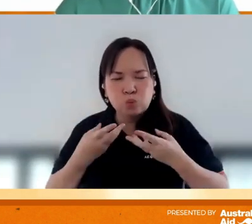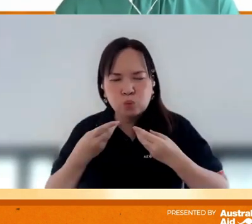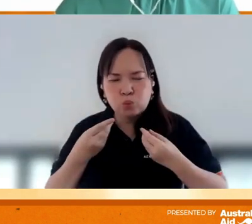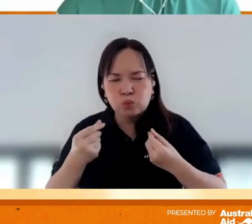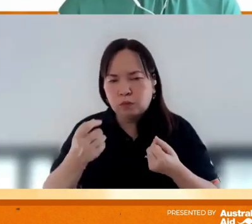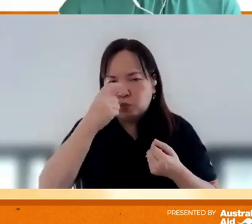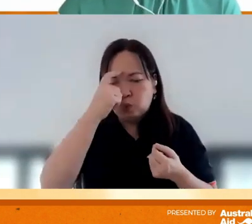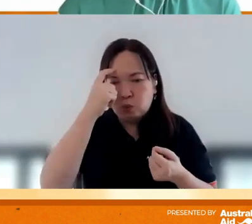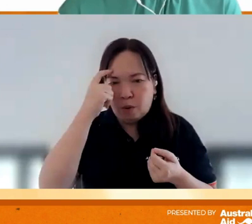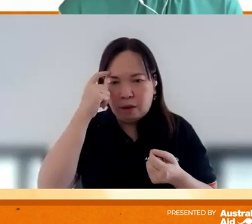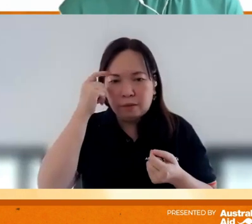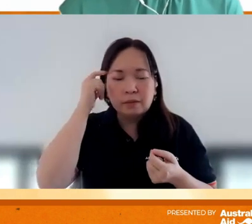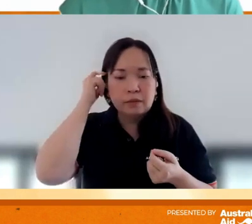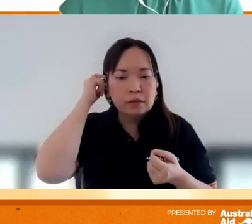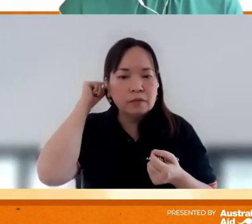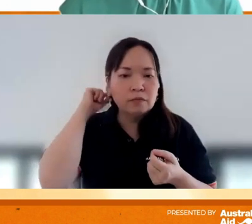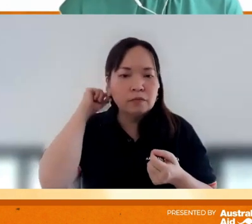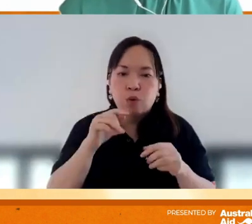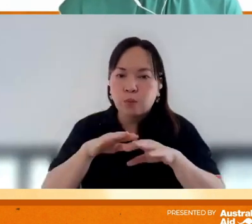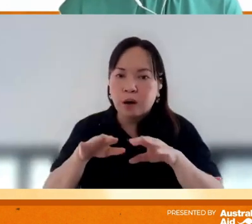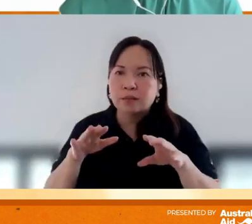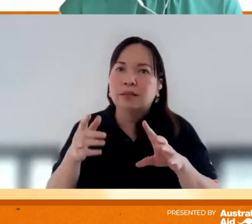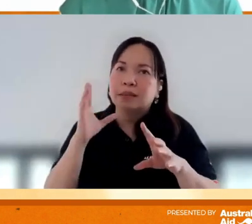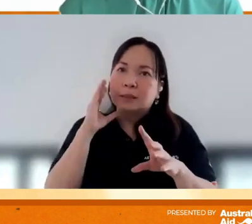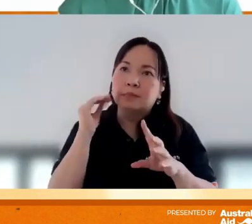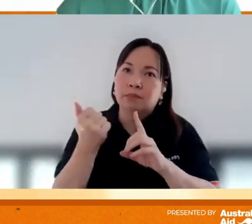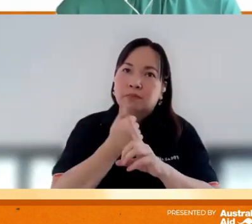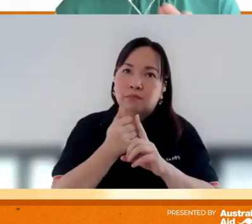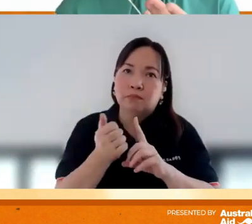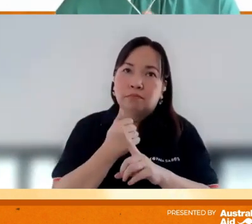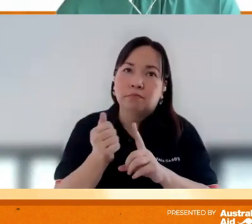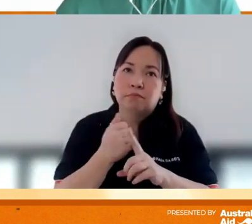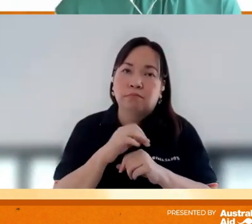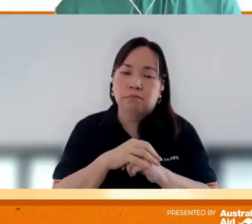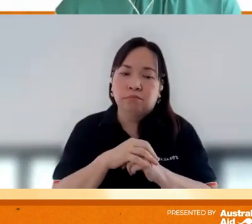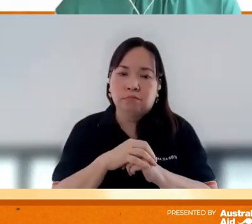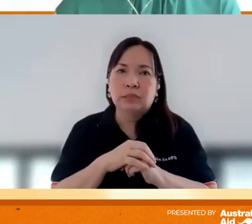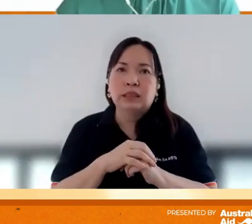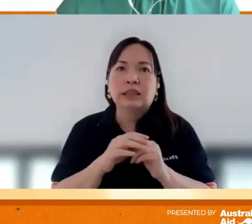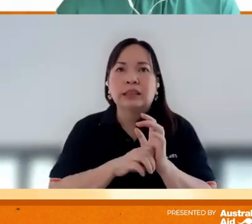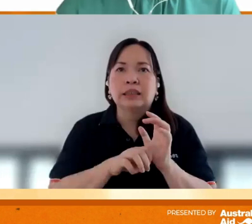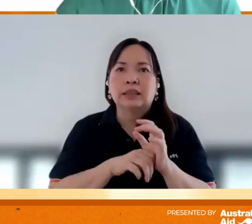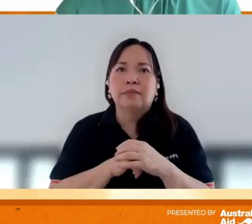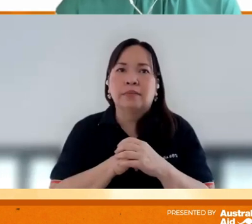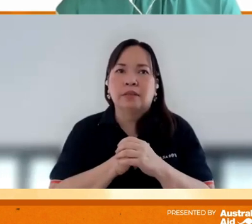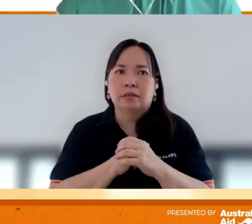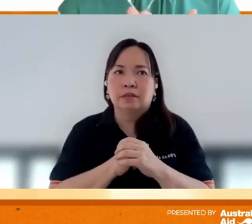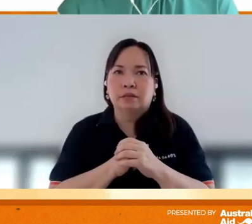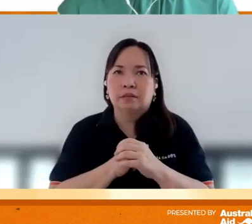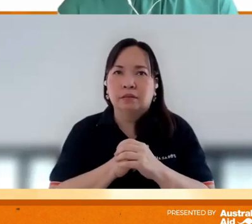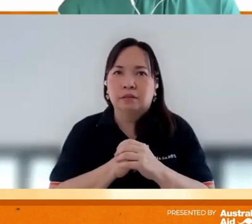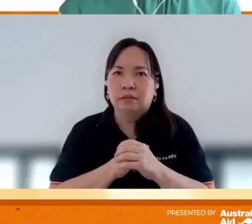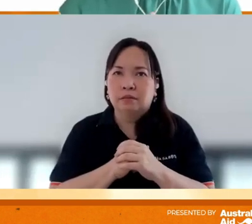these abused children. And specifically, paano ba yan? Paano ba natin gagawin, no? Number one,